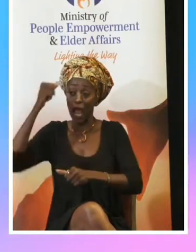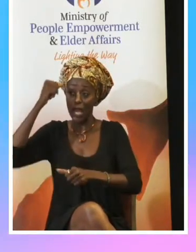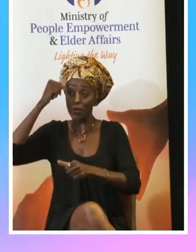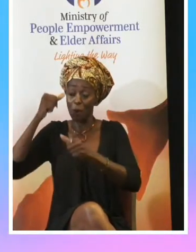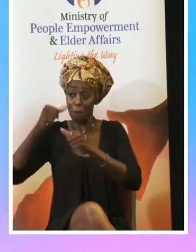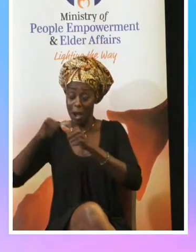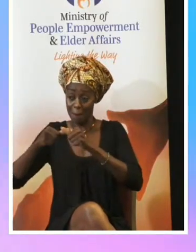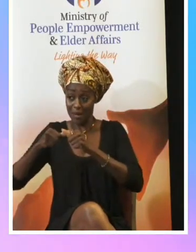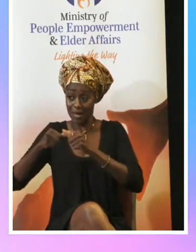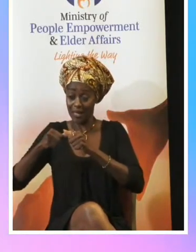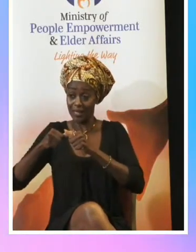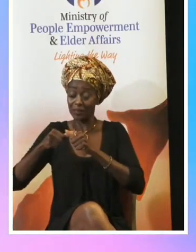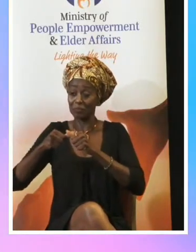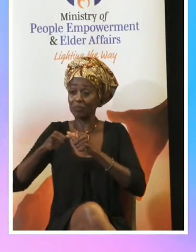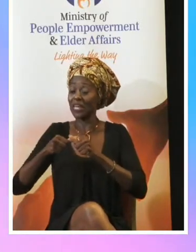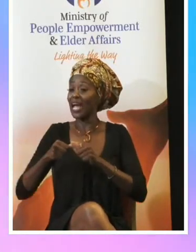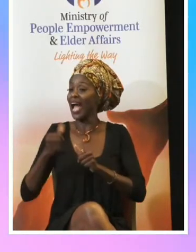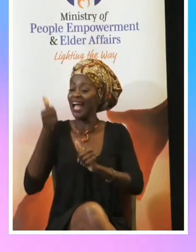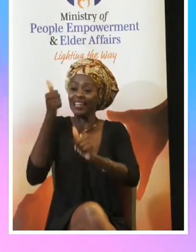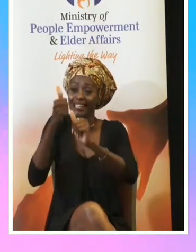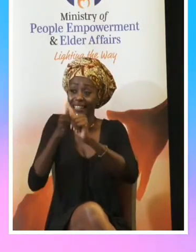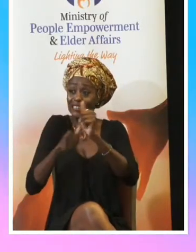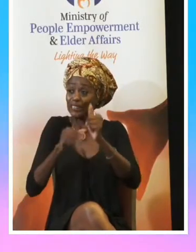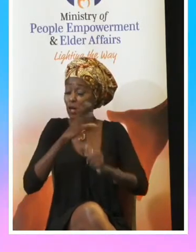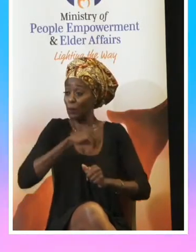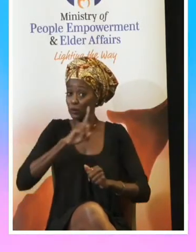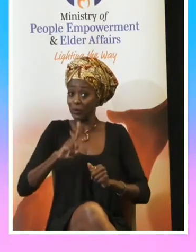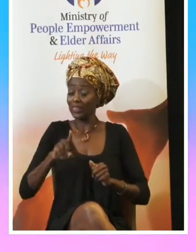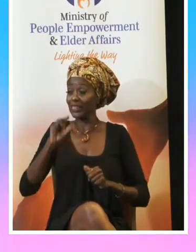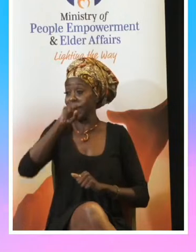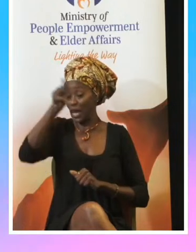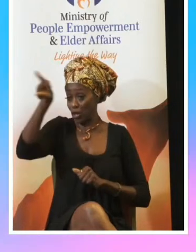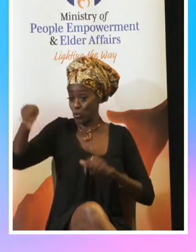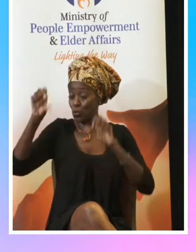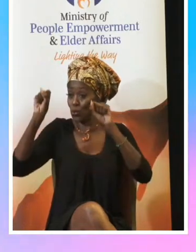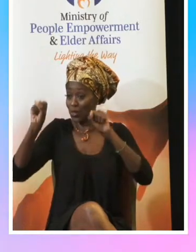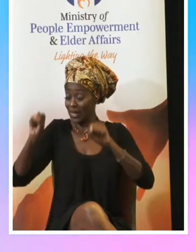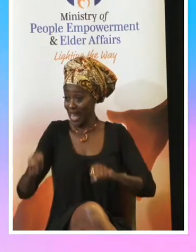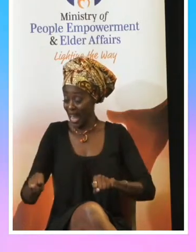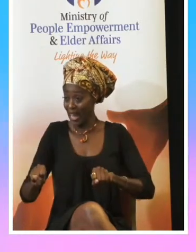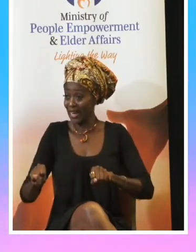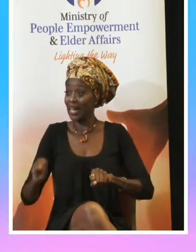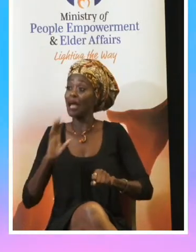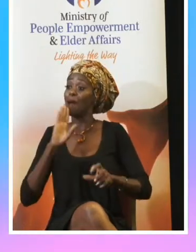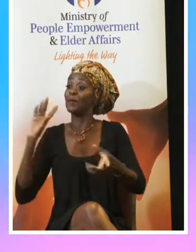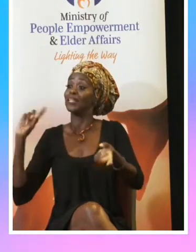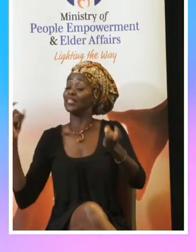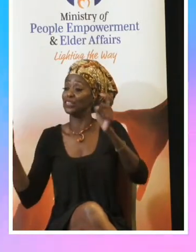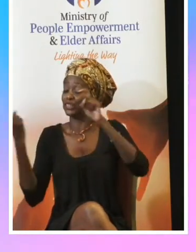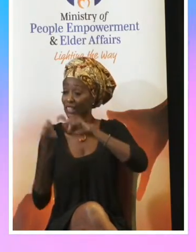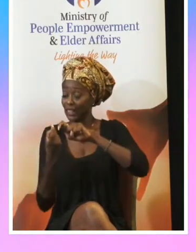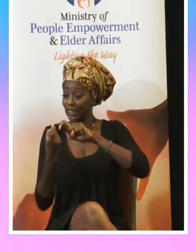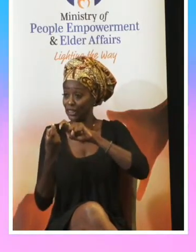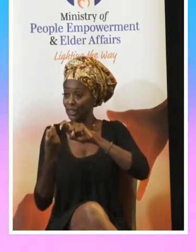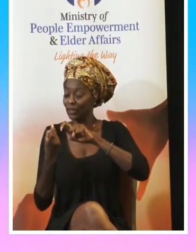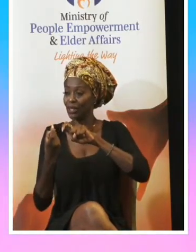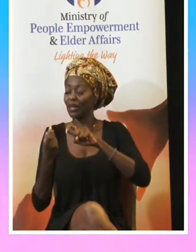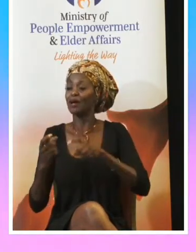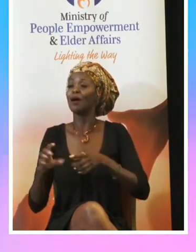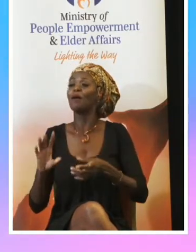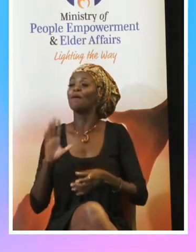and every little opportunity you get to be the change that you want to see in your space, you be that